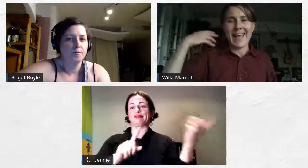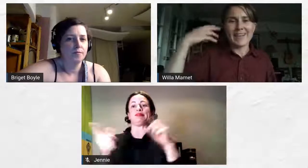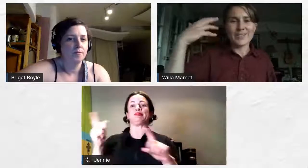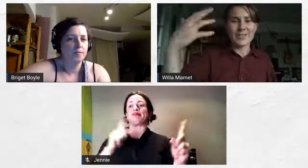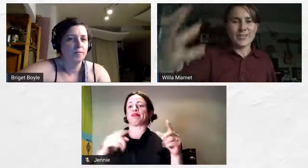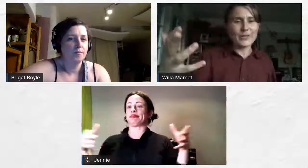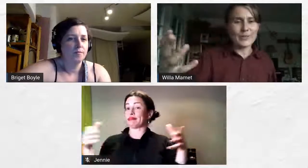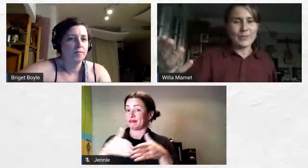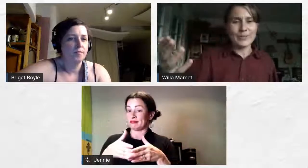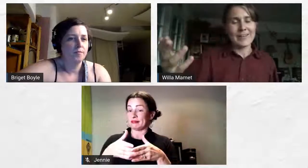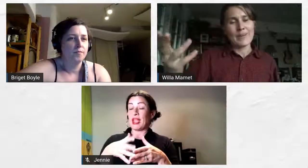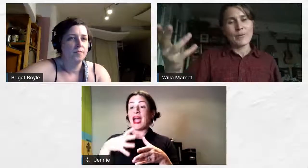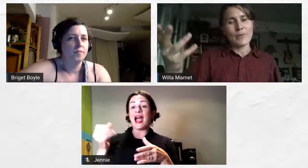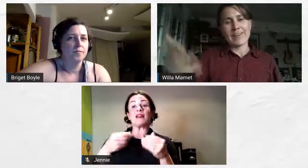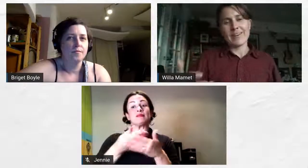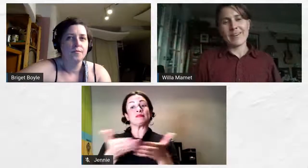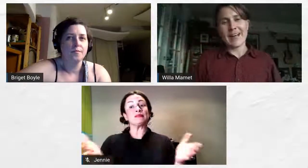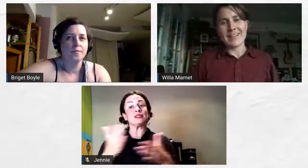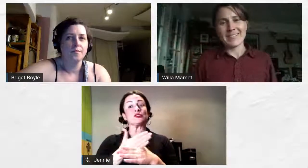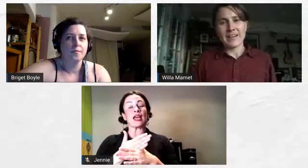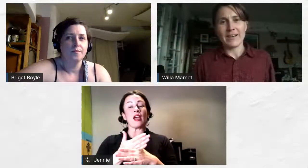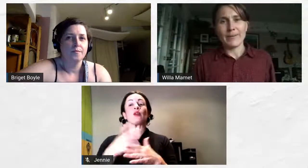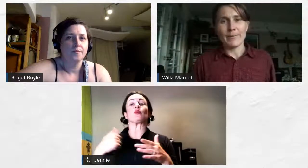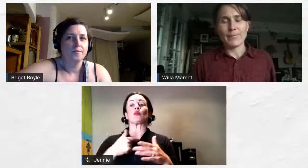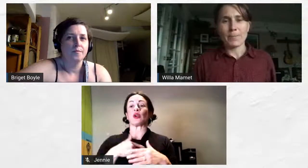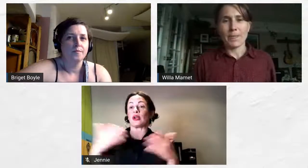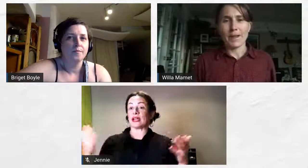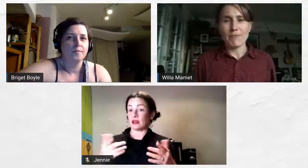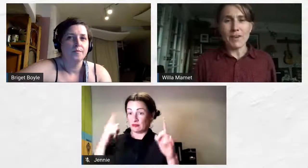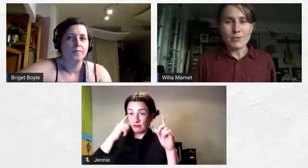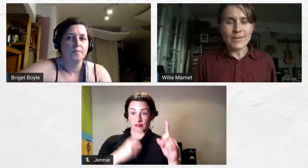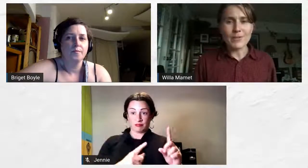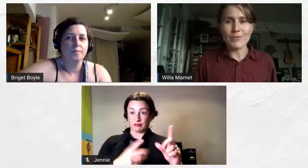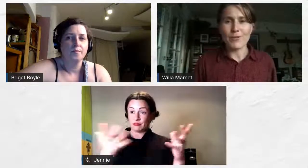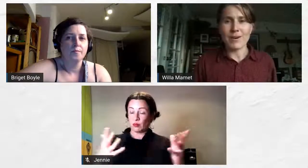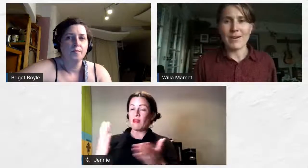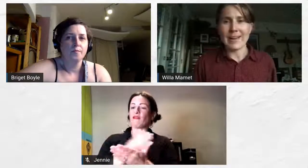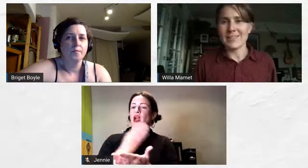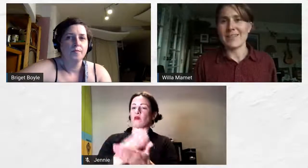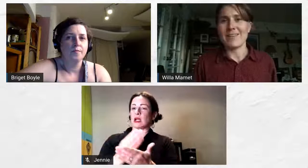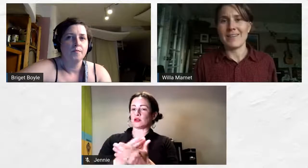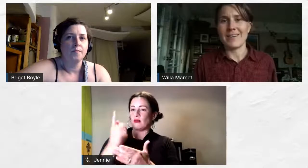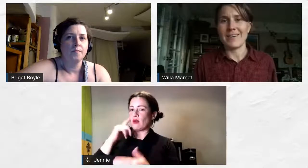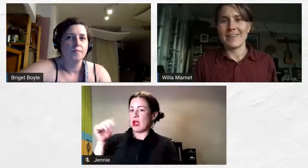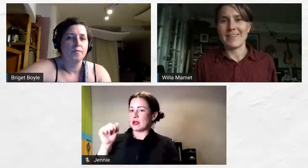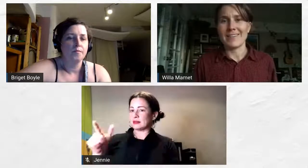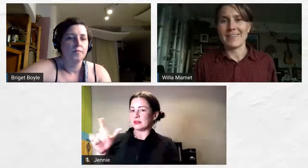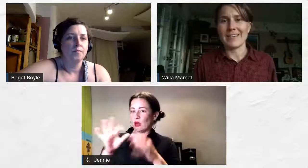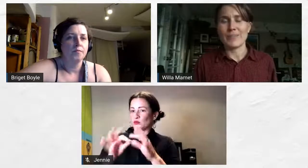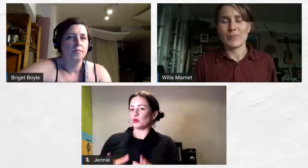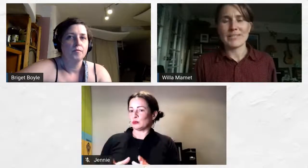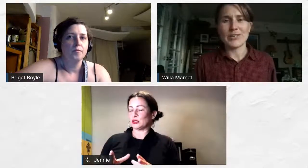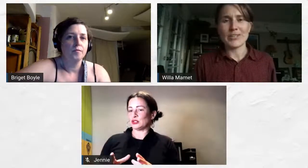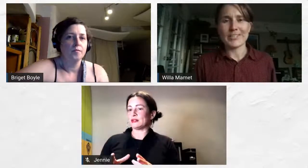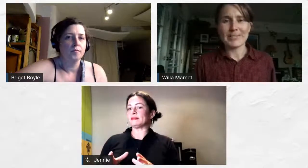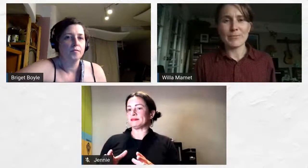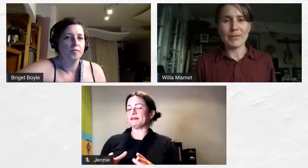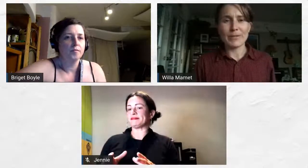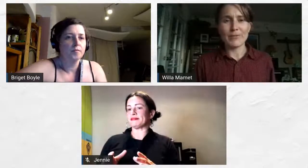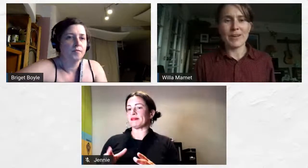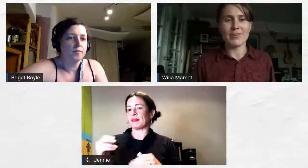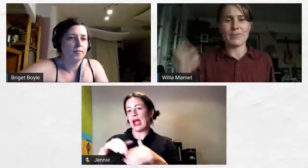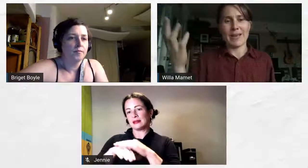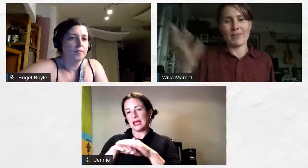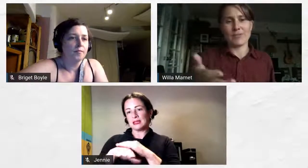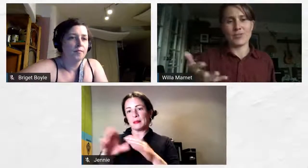another and to you. We're here as a fundraiser for our ASL Interpretation